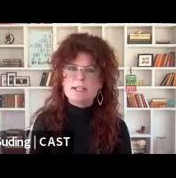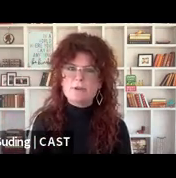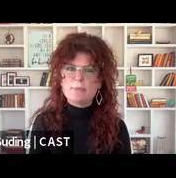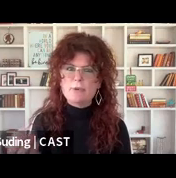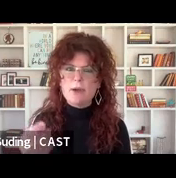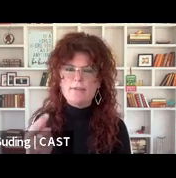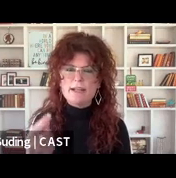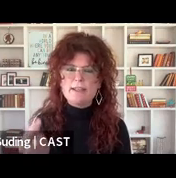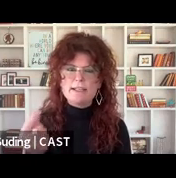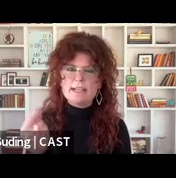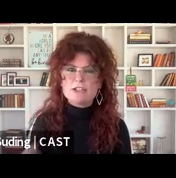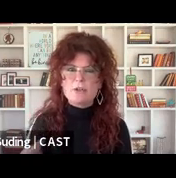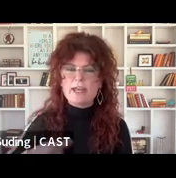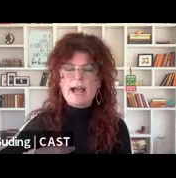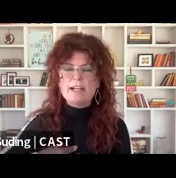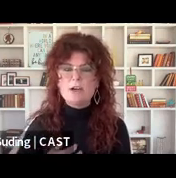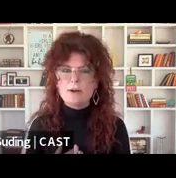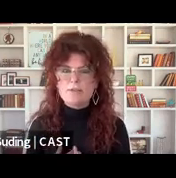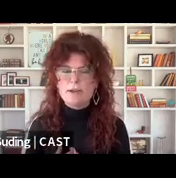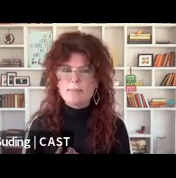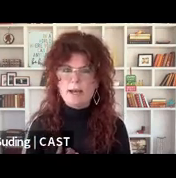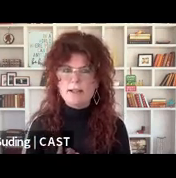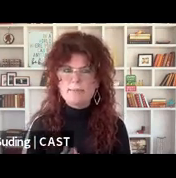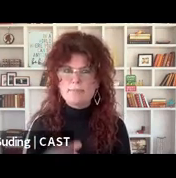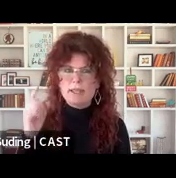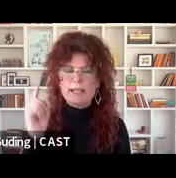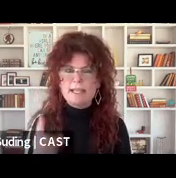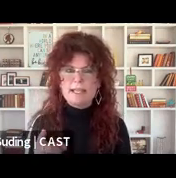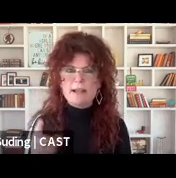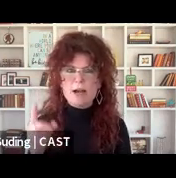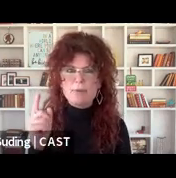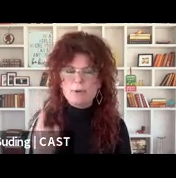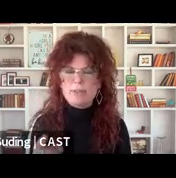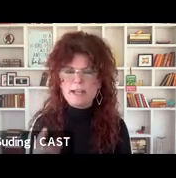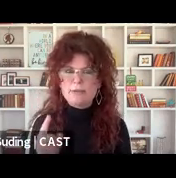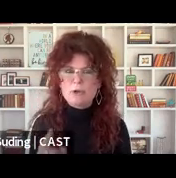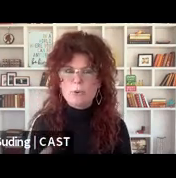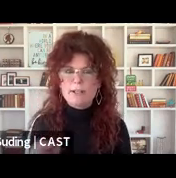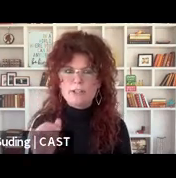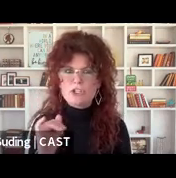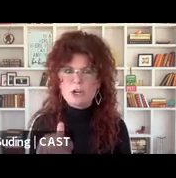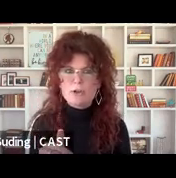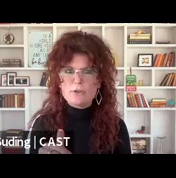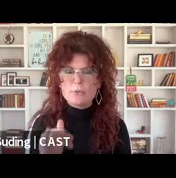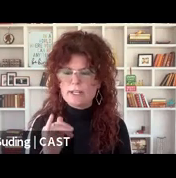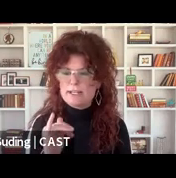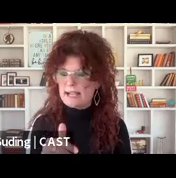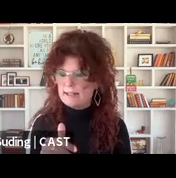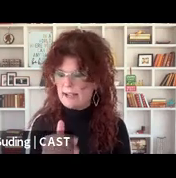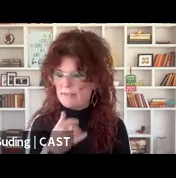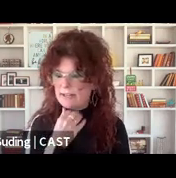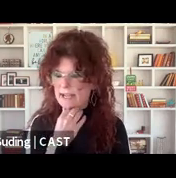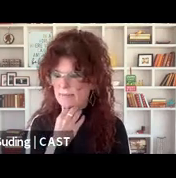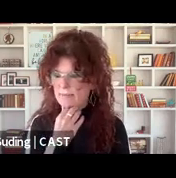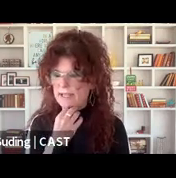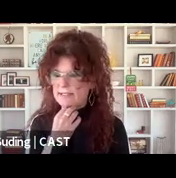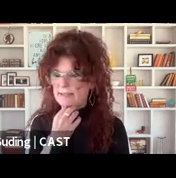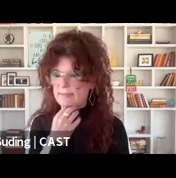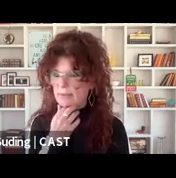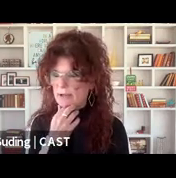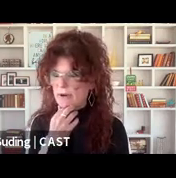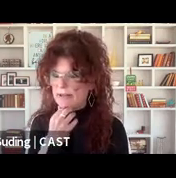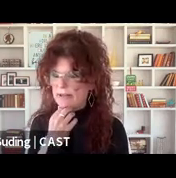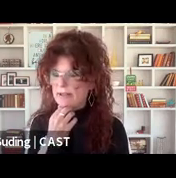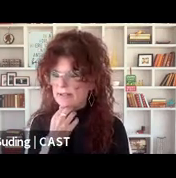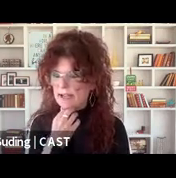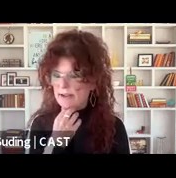could be transferred, but we don't have anything intentional that I know of. But again, I will put that in the recording in the show notes when exactly I find out. Yes,